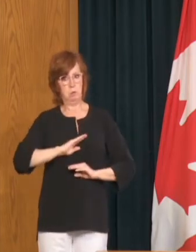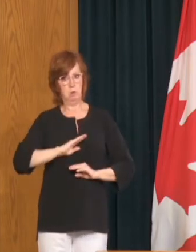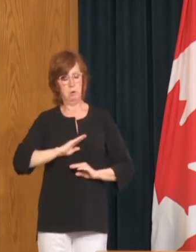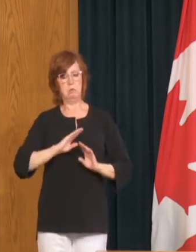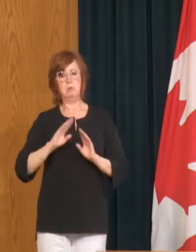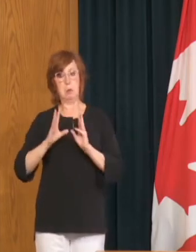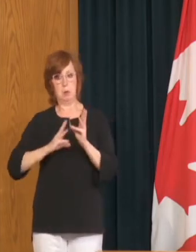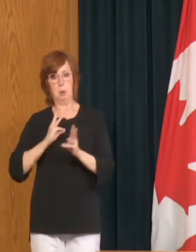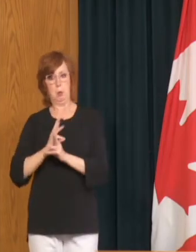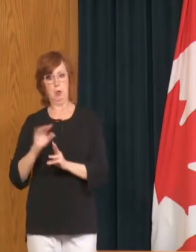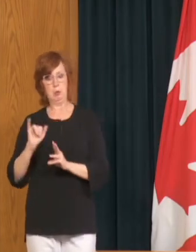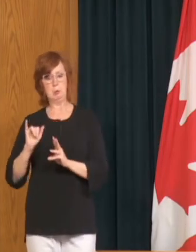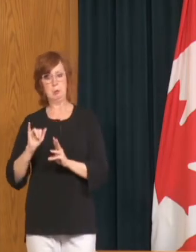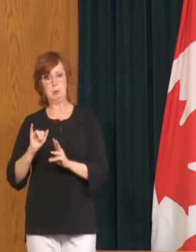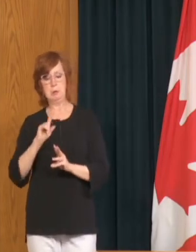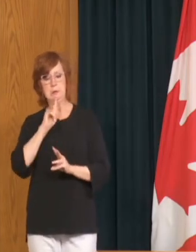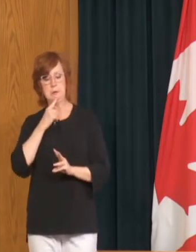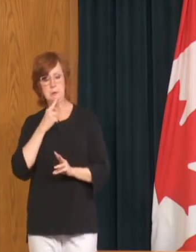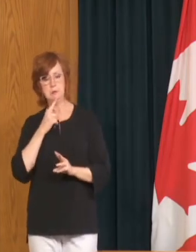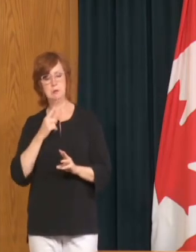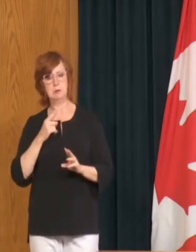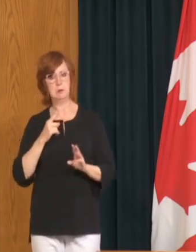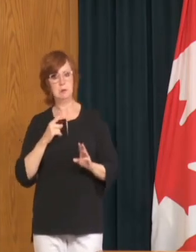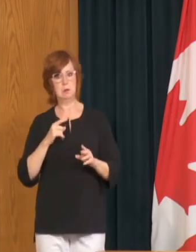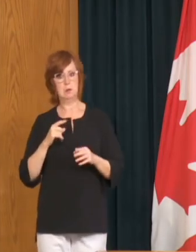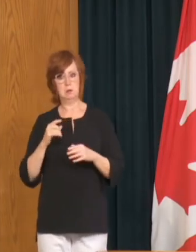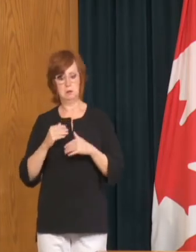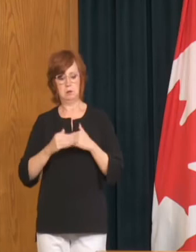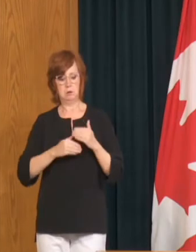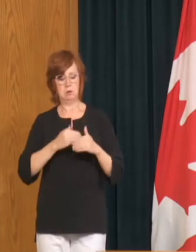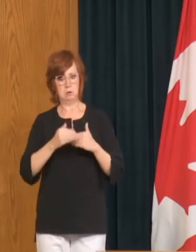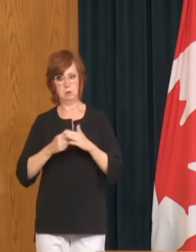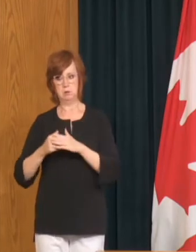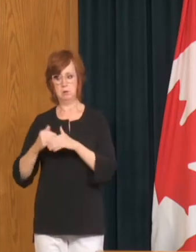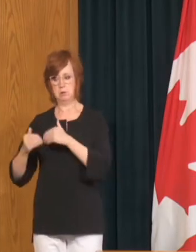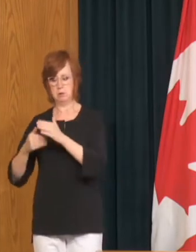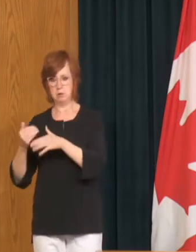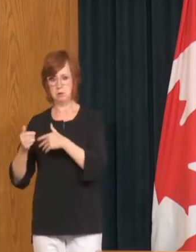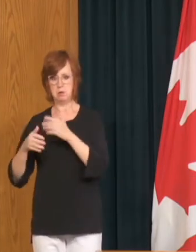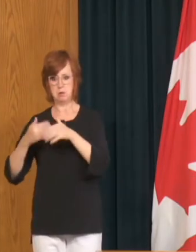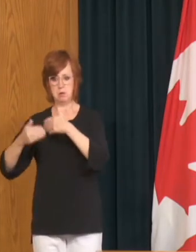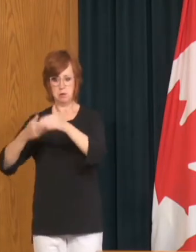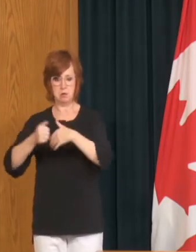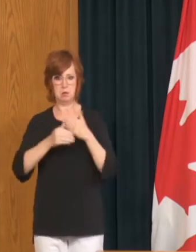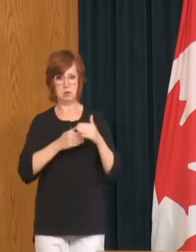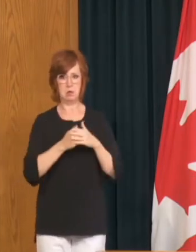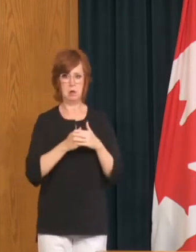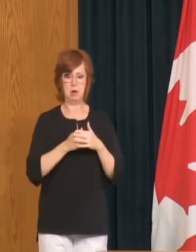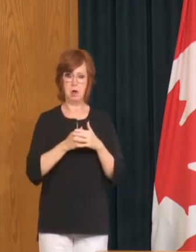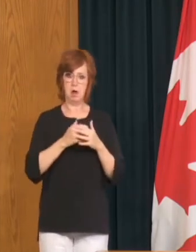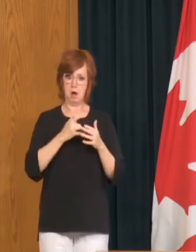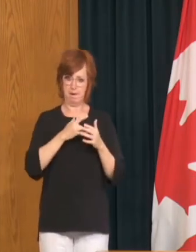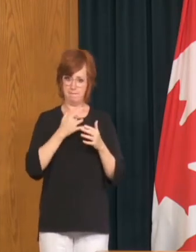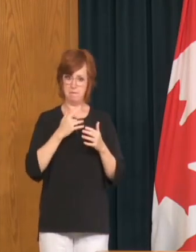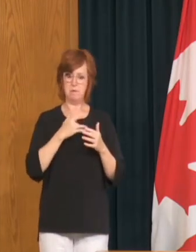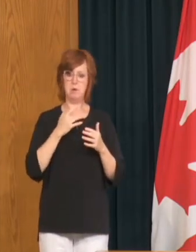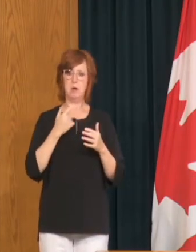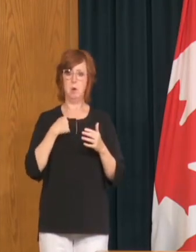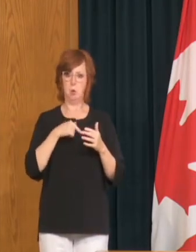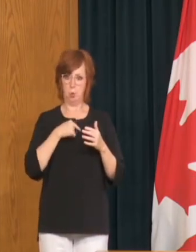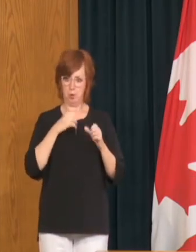Saskatchewan. And as we start to recover globally, we should be able to be a larger than our portion of